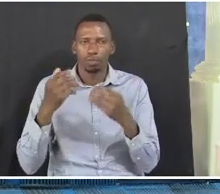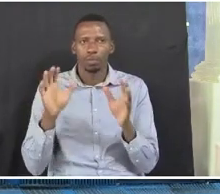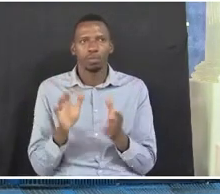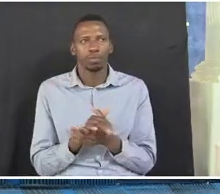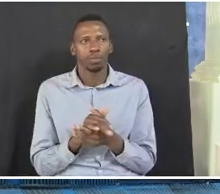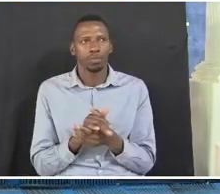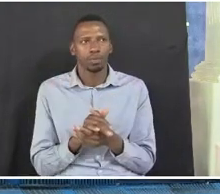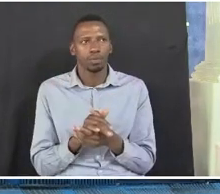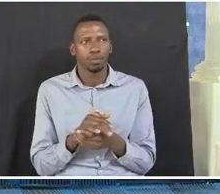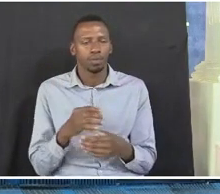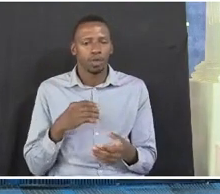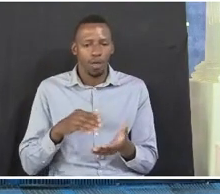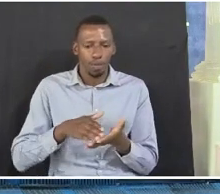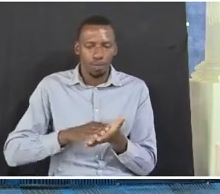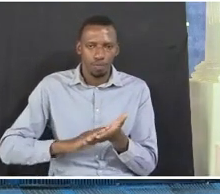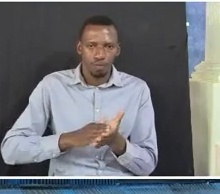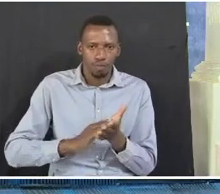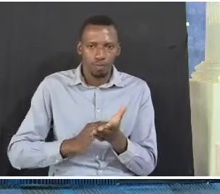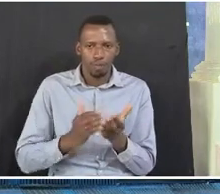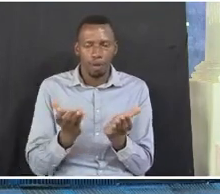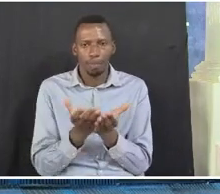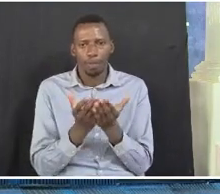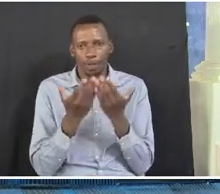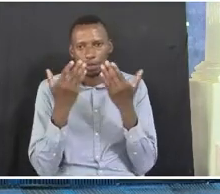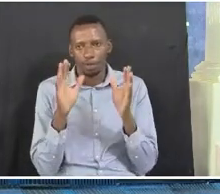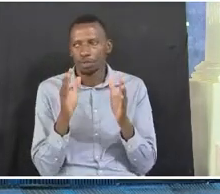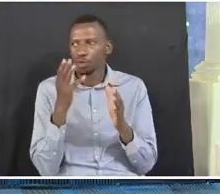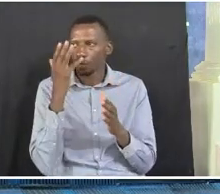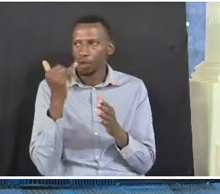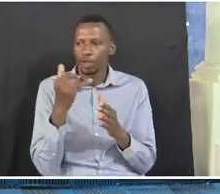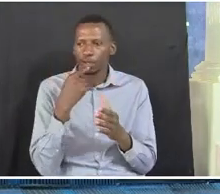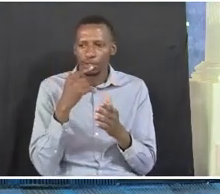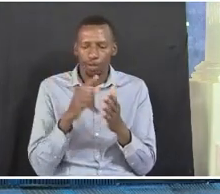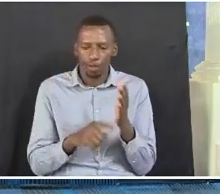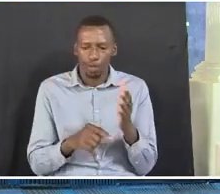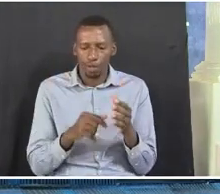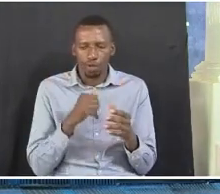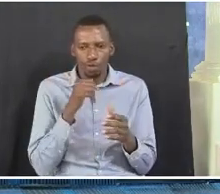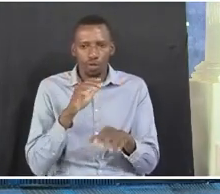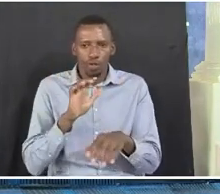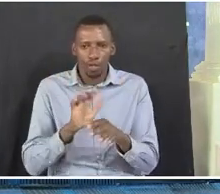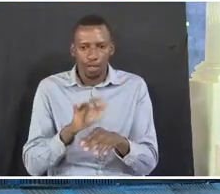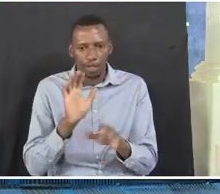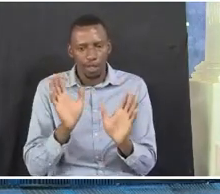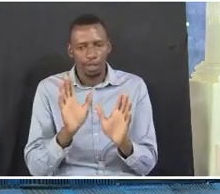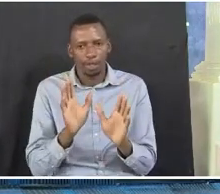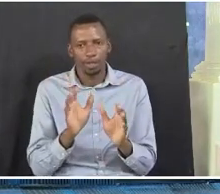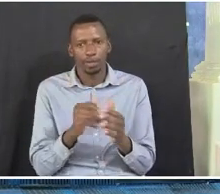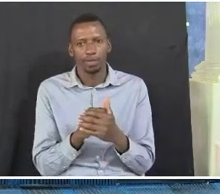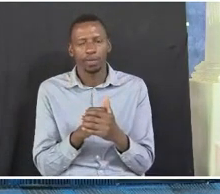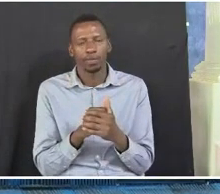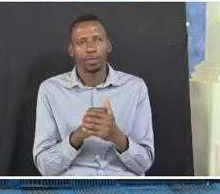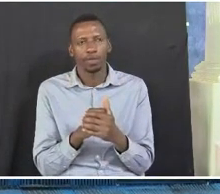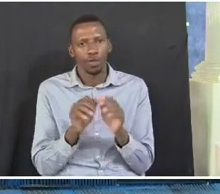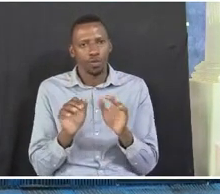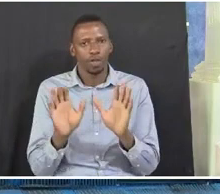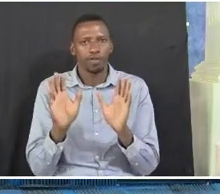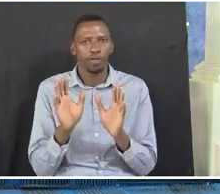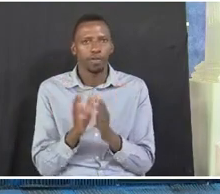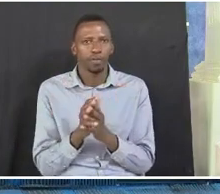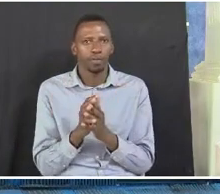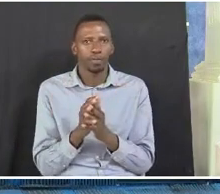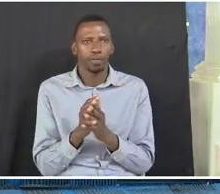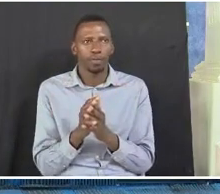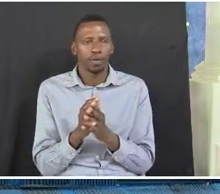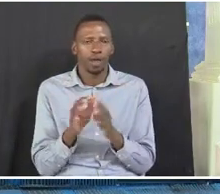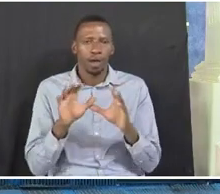They don't know how to wash utensils. Because you say, don't touch the utensils. You eat and leave them there. A